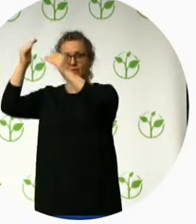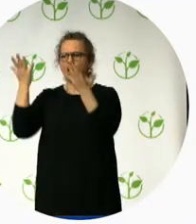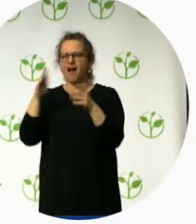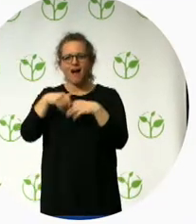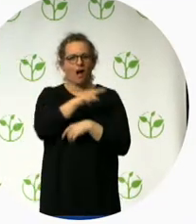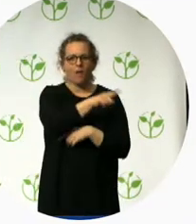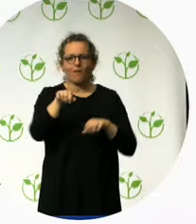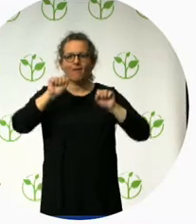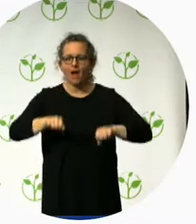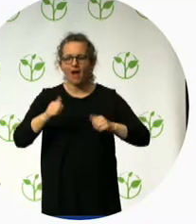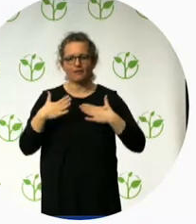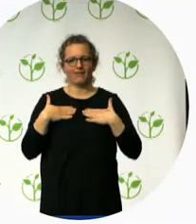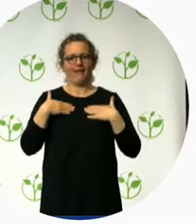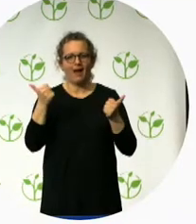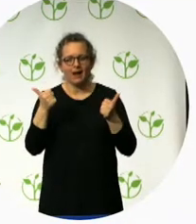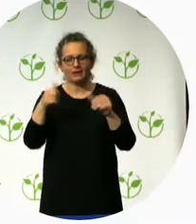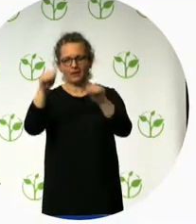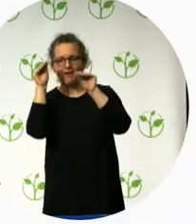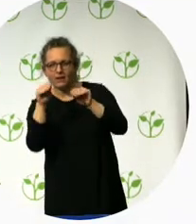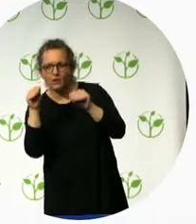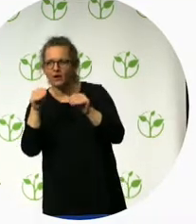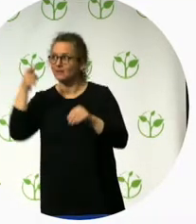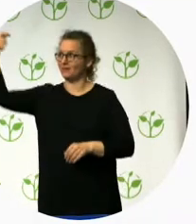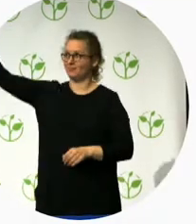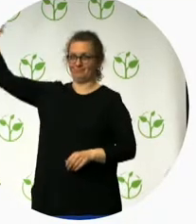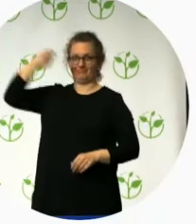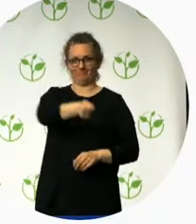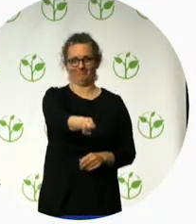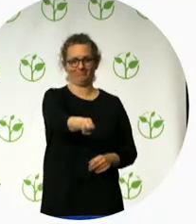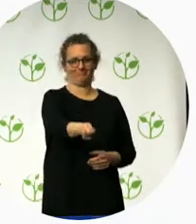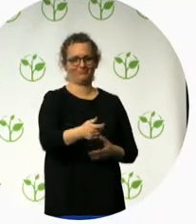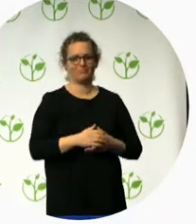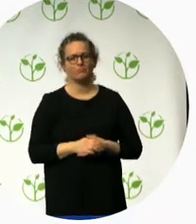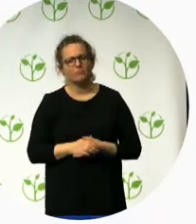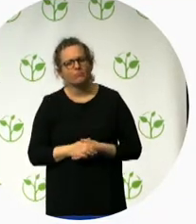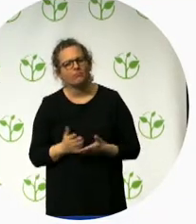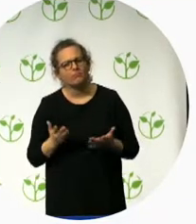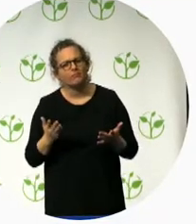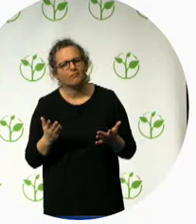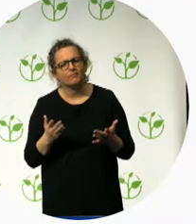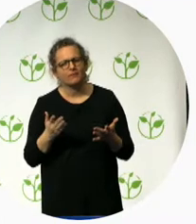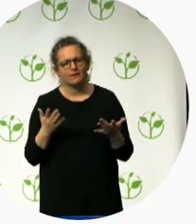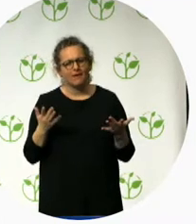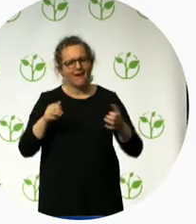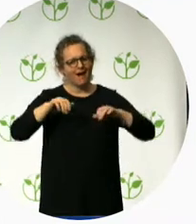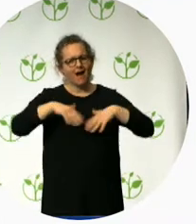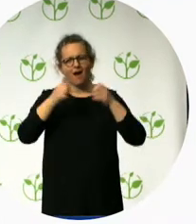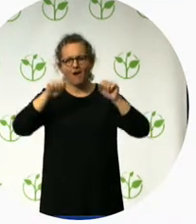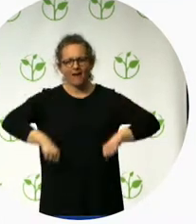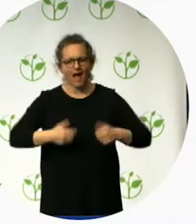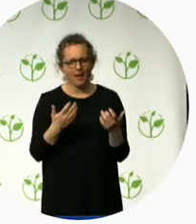development. We're doing this through disability awareness and inclusion training